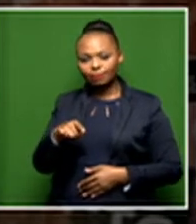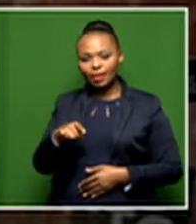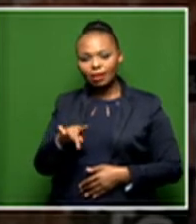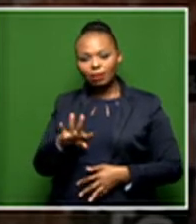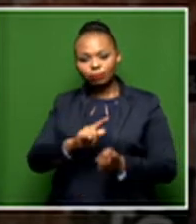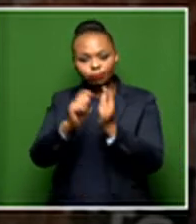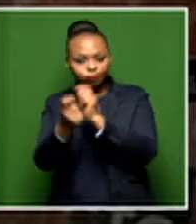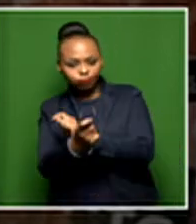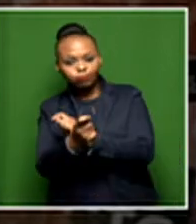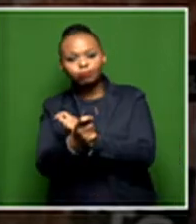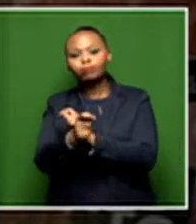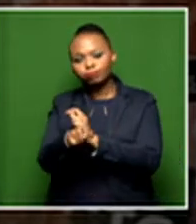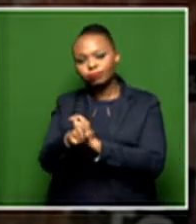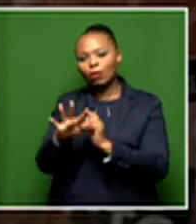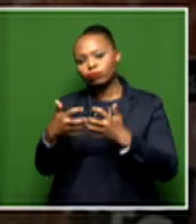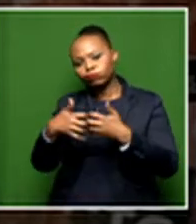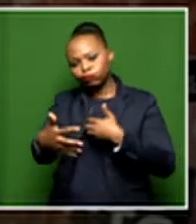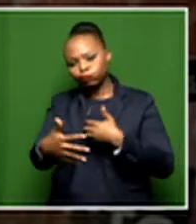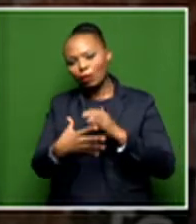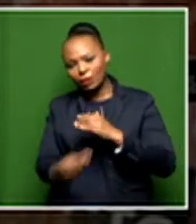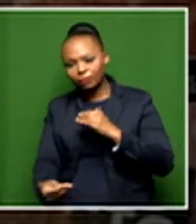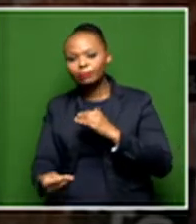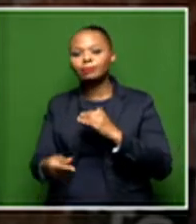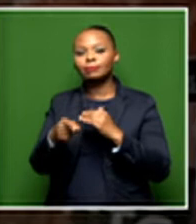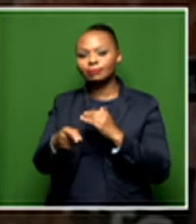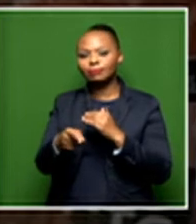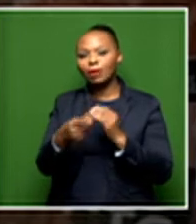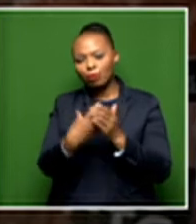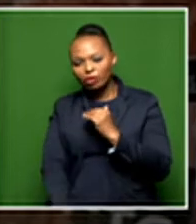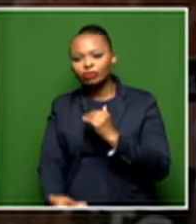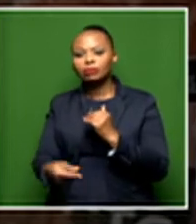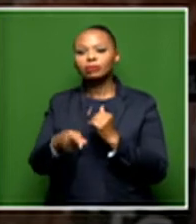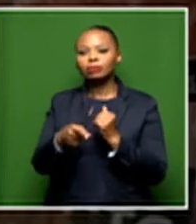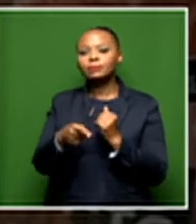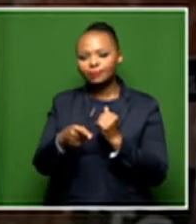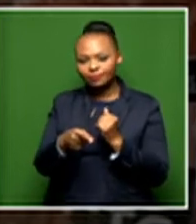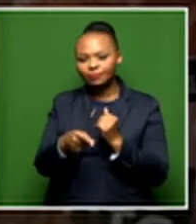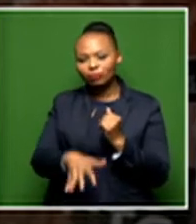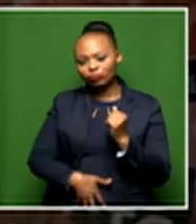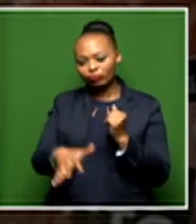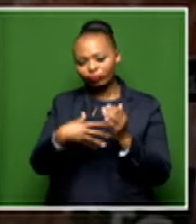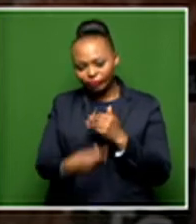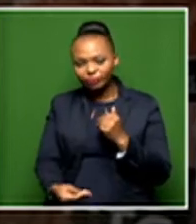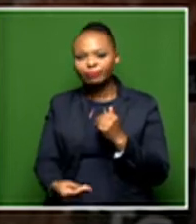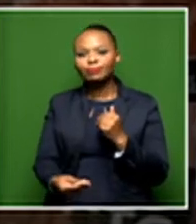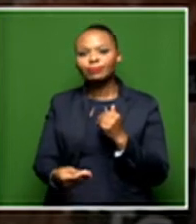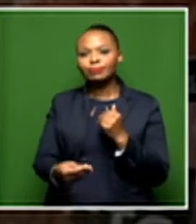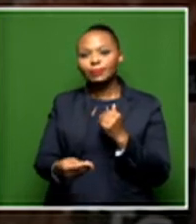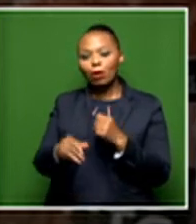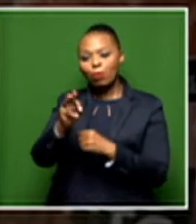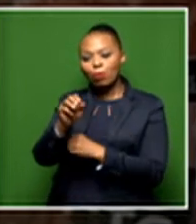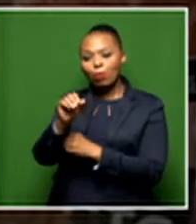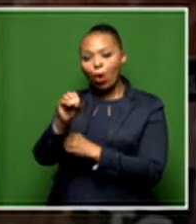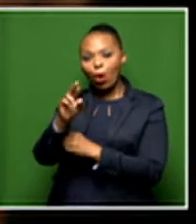they accomplished that. And on the very divisive topic, of course, of abortion, and bringing it right up to date, two films, Mogul